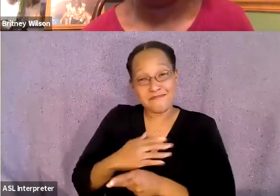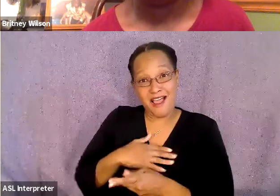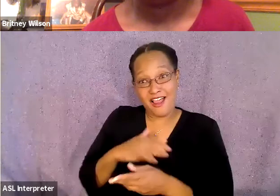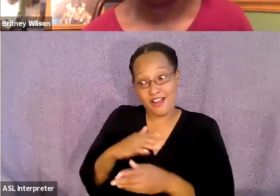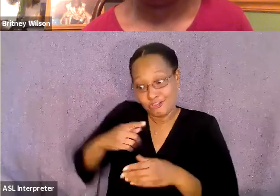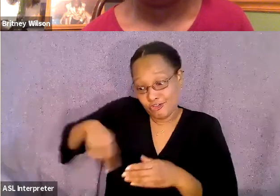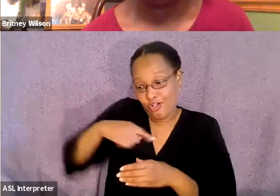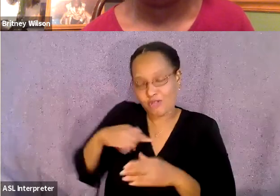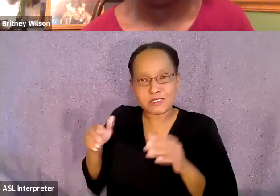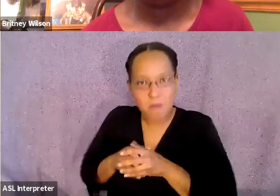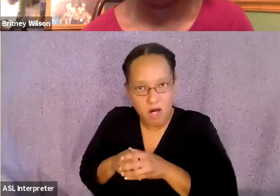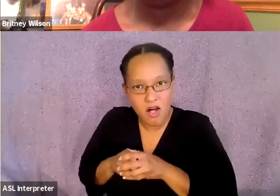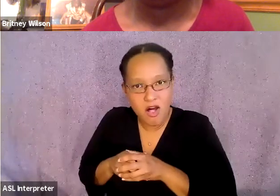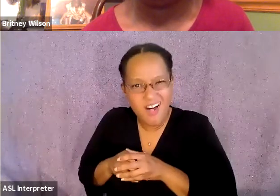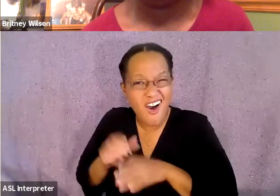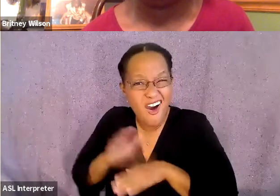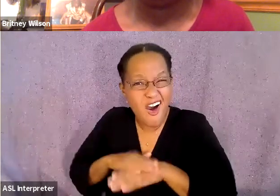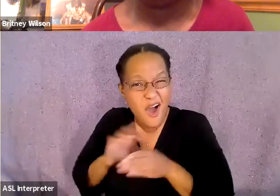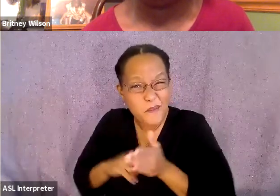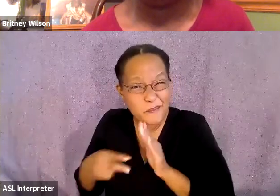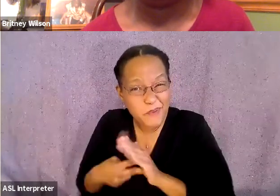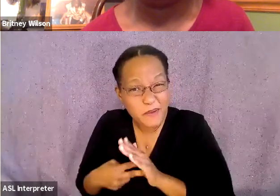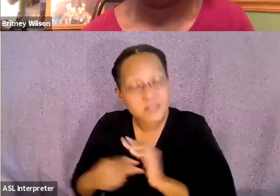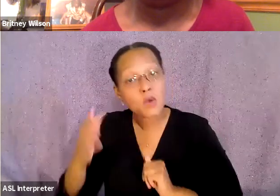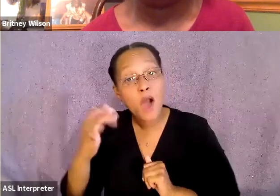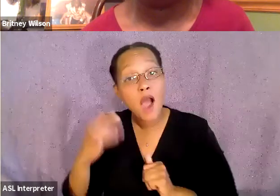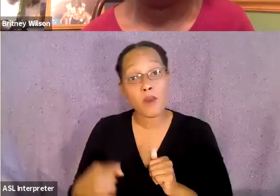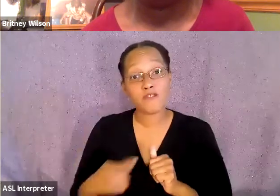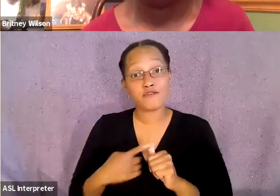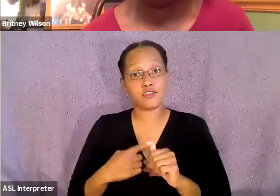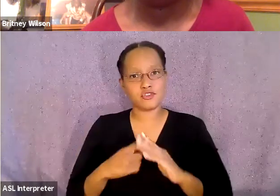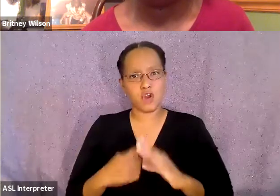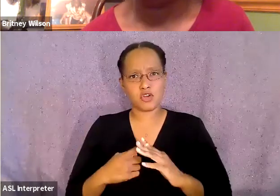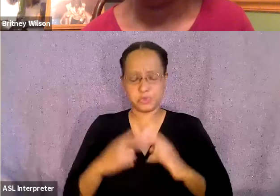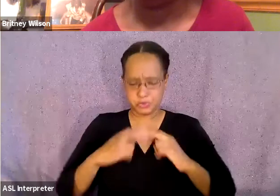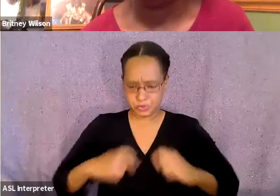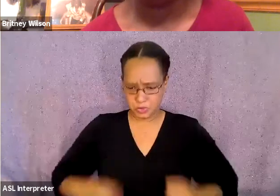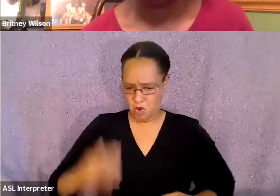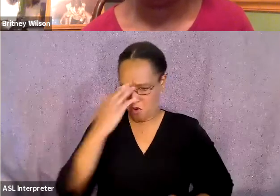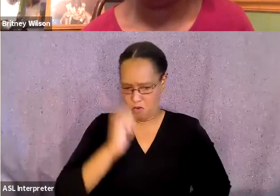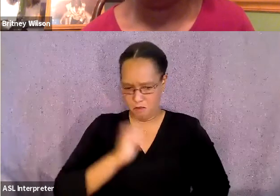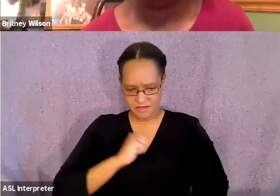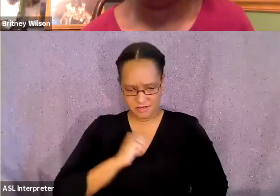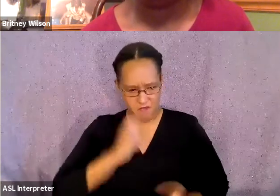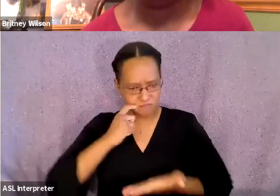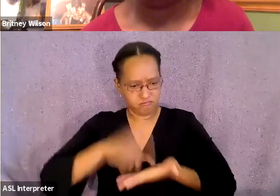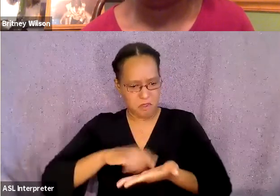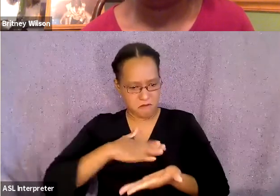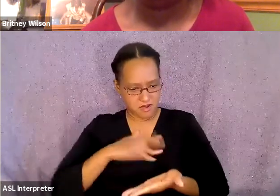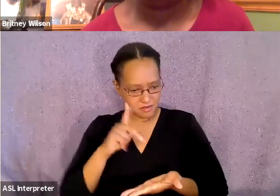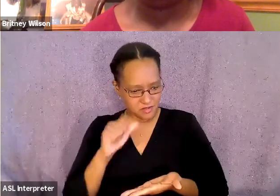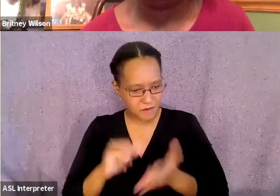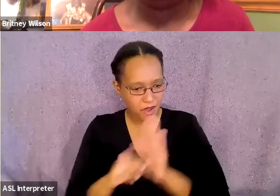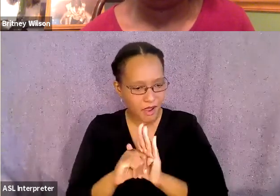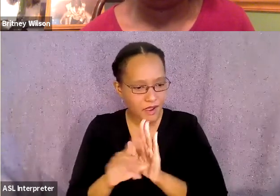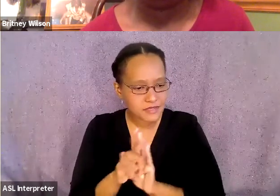first started to come into myself, into my disabled identity, and I said this in my book, the first thing was, I